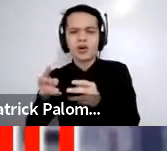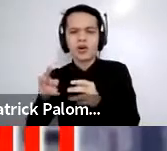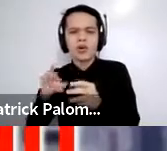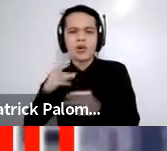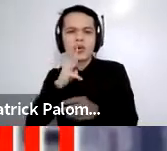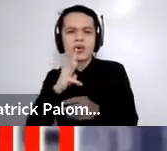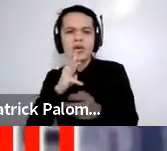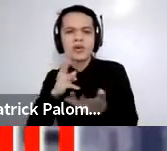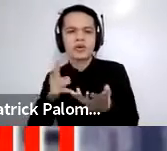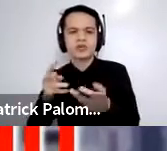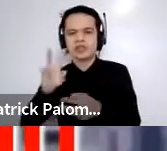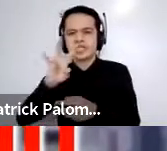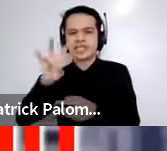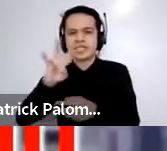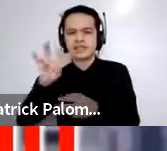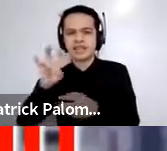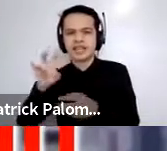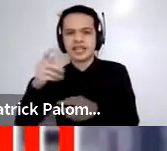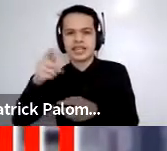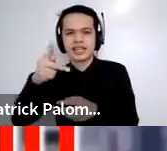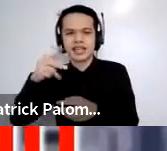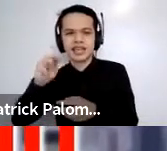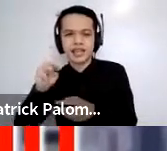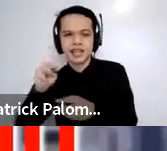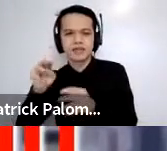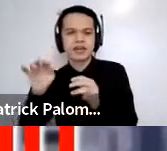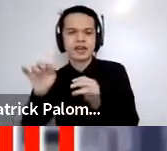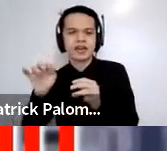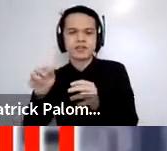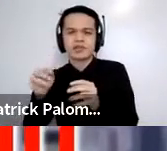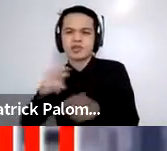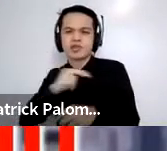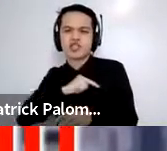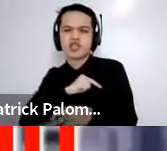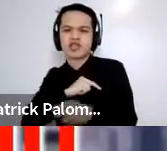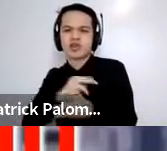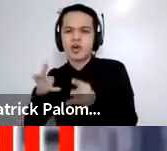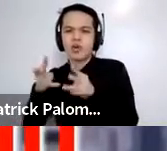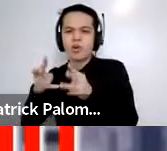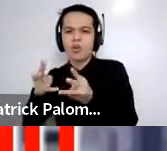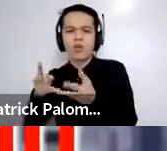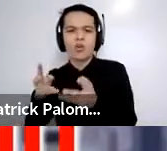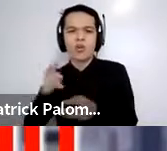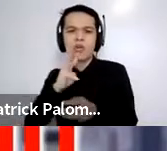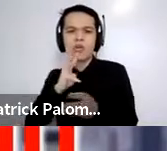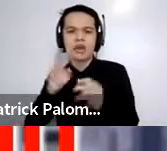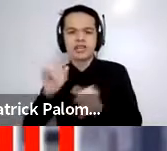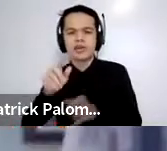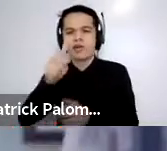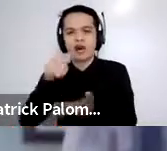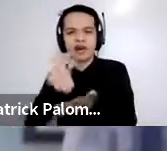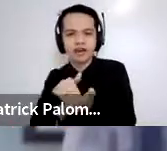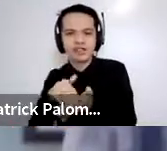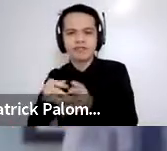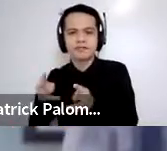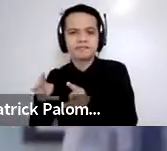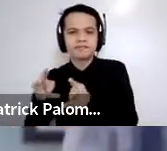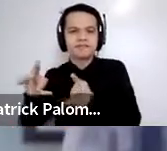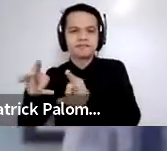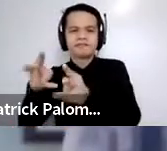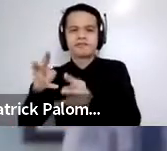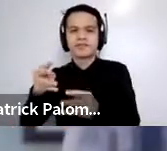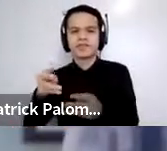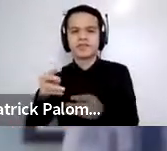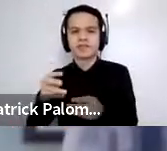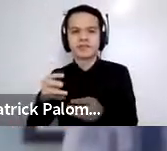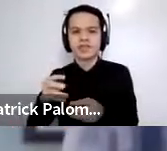of natural waterways and about 1,000 kilometers of man-made waterways. So from the